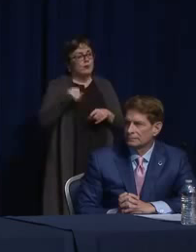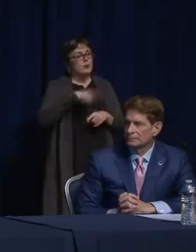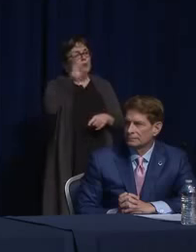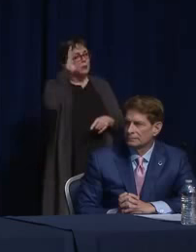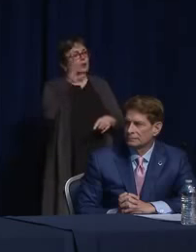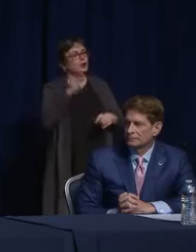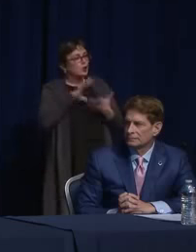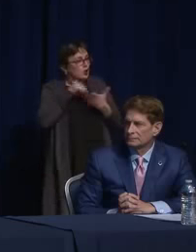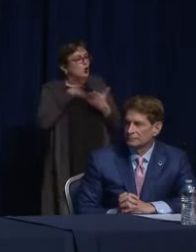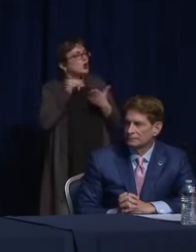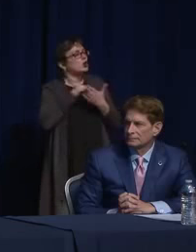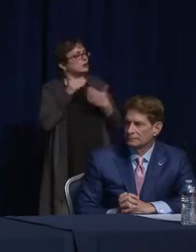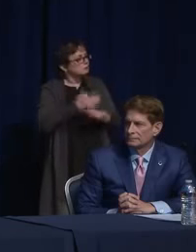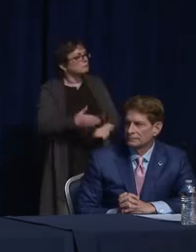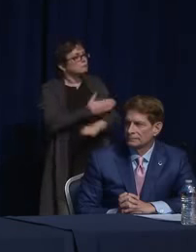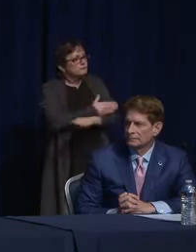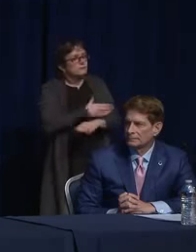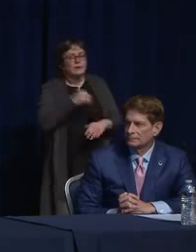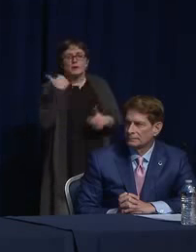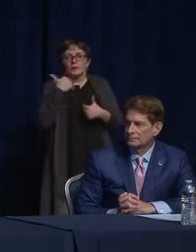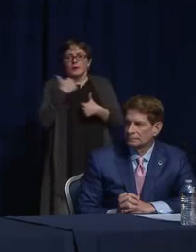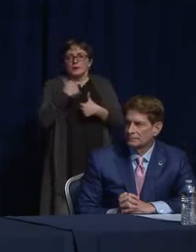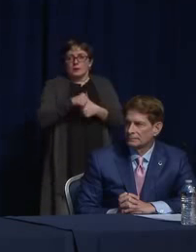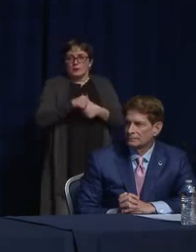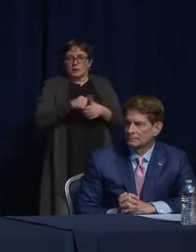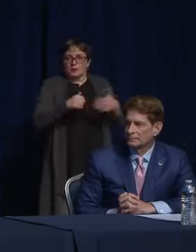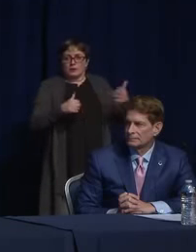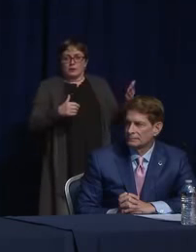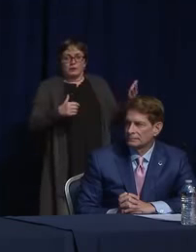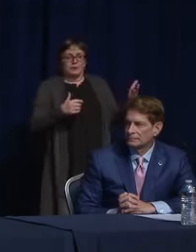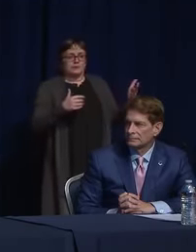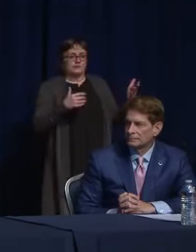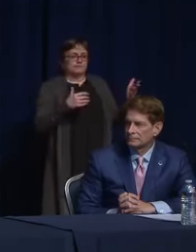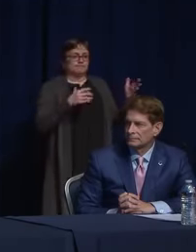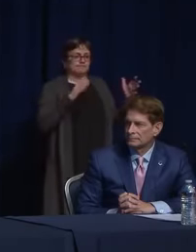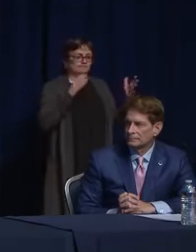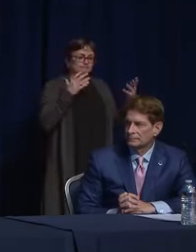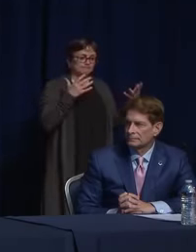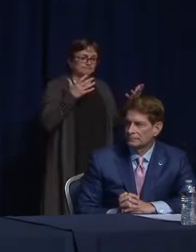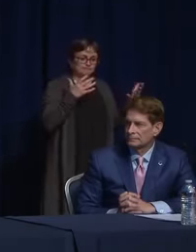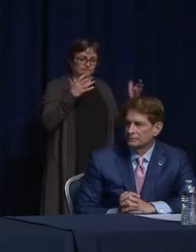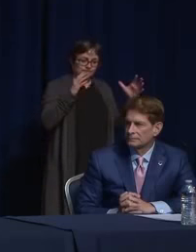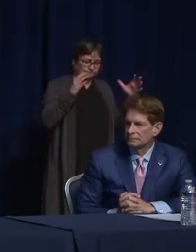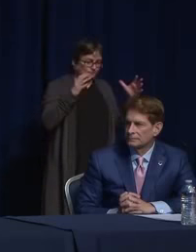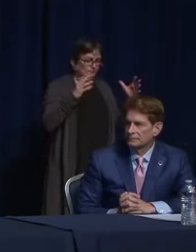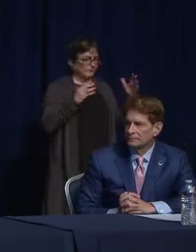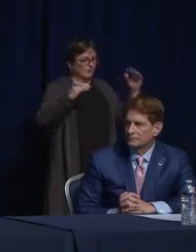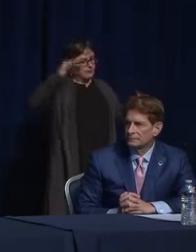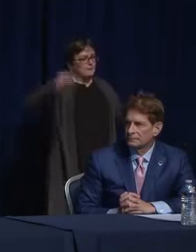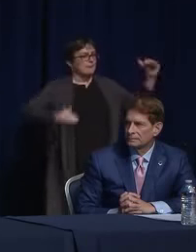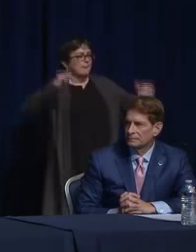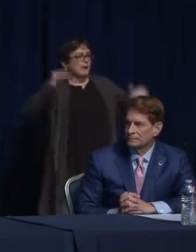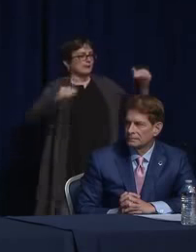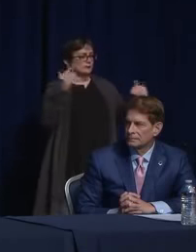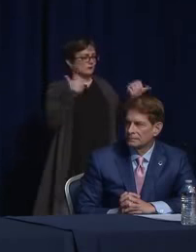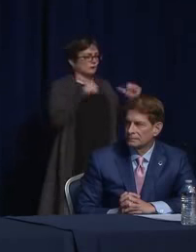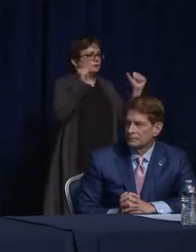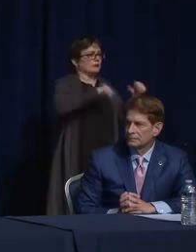the hip bone and the thigh bone here, right? Over here, we're cracking the back of the